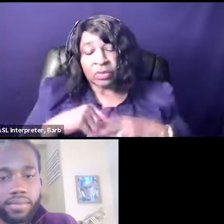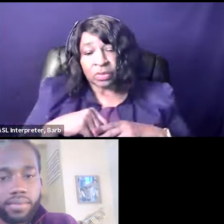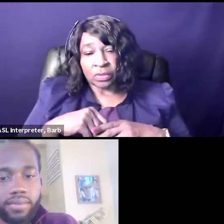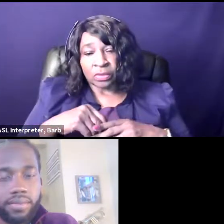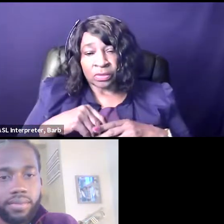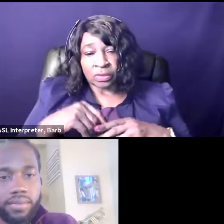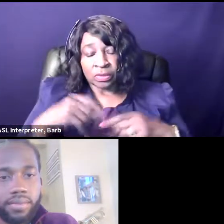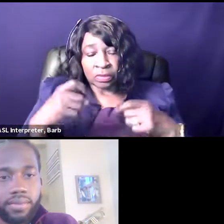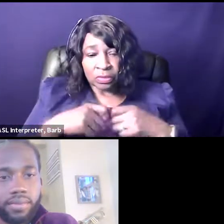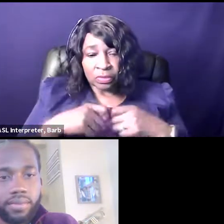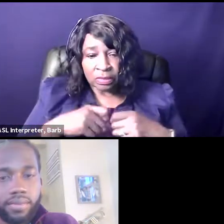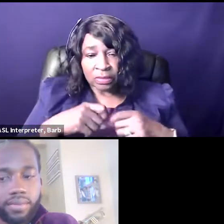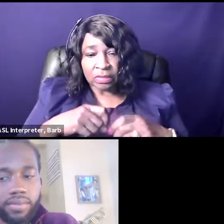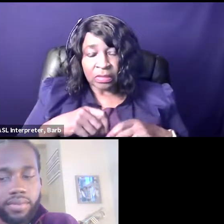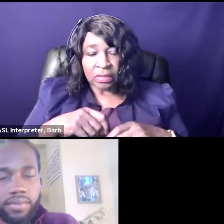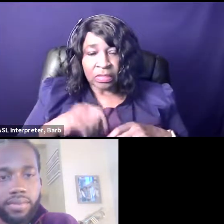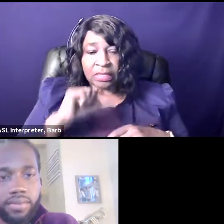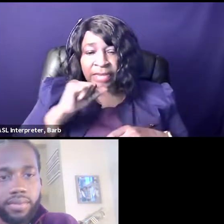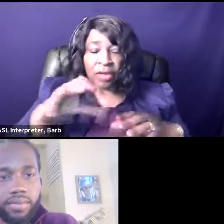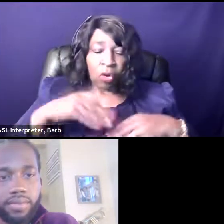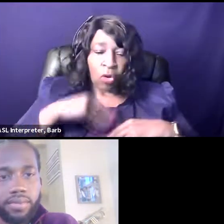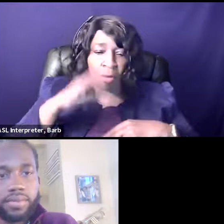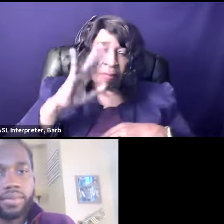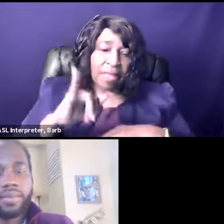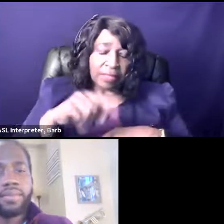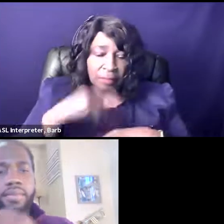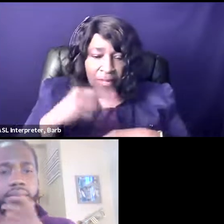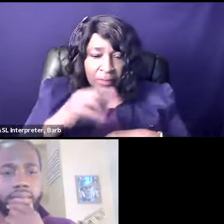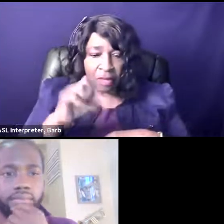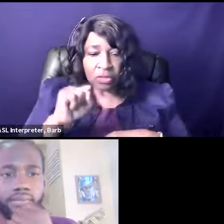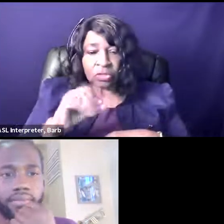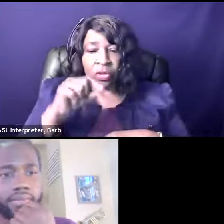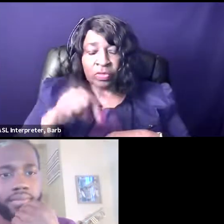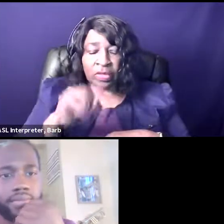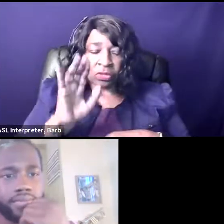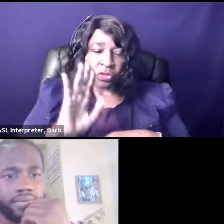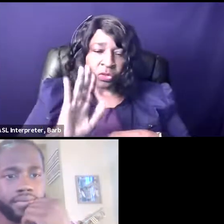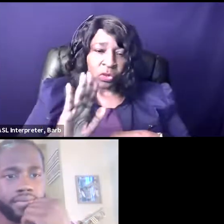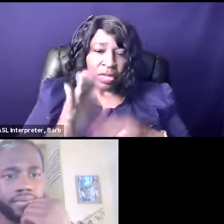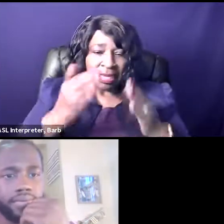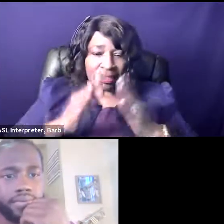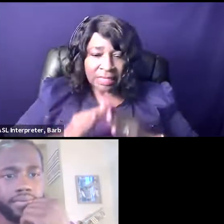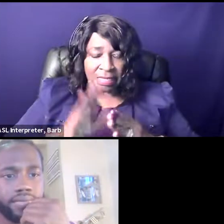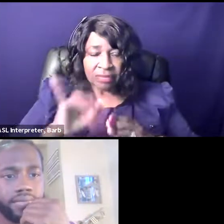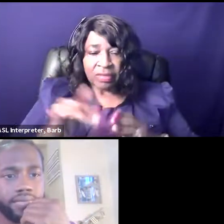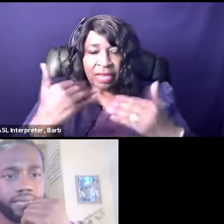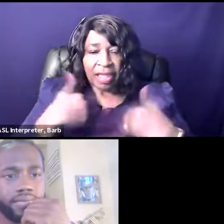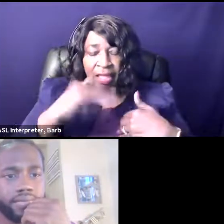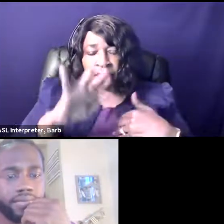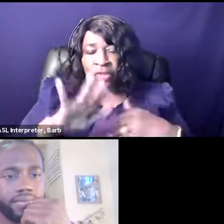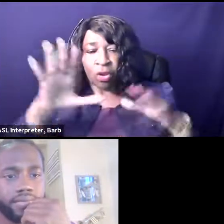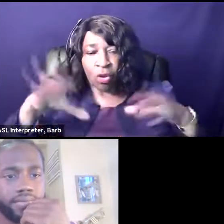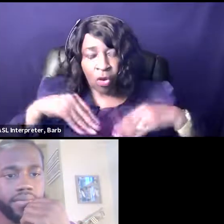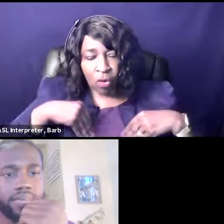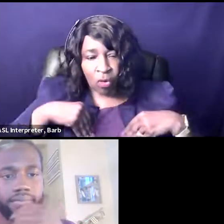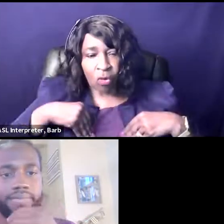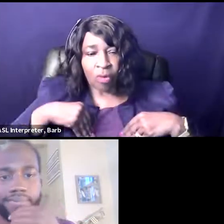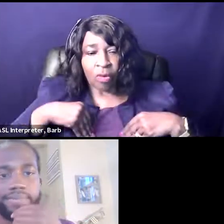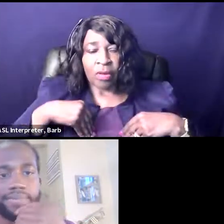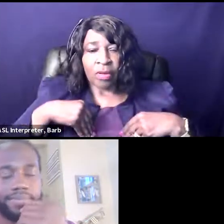necessarily owned by the public. So these are your cities that have their own power and